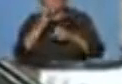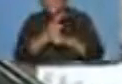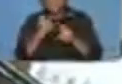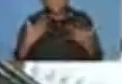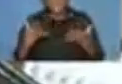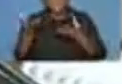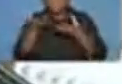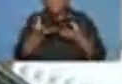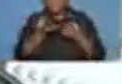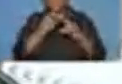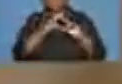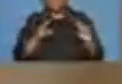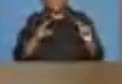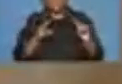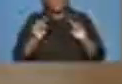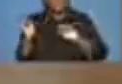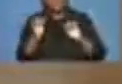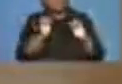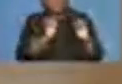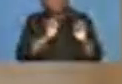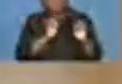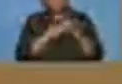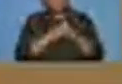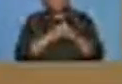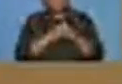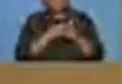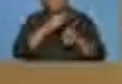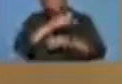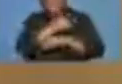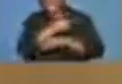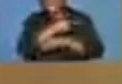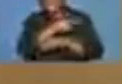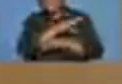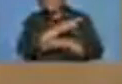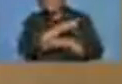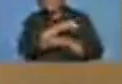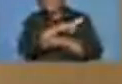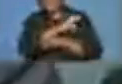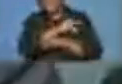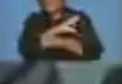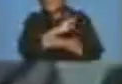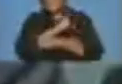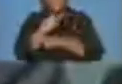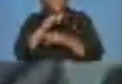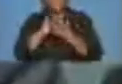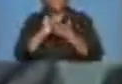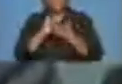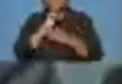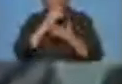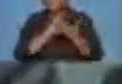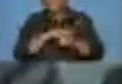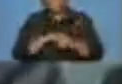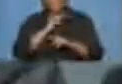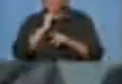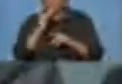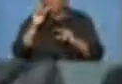the agreement is a good first step. BPSU President Kimsley Ferguson says there are moments of disagreement, but assures union members